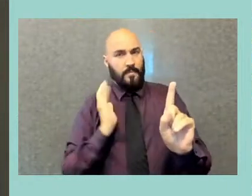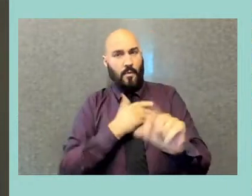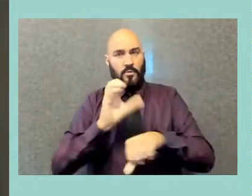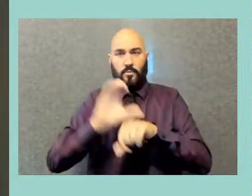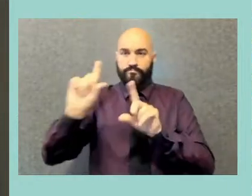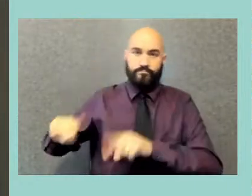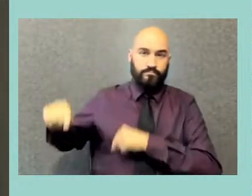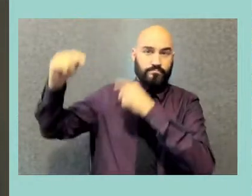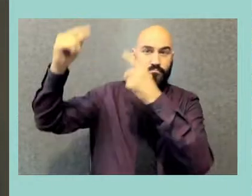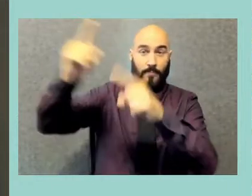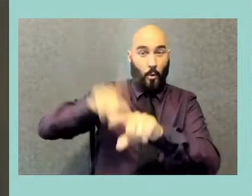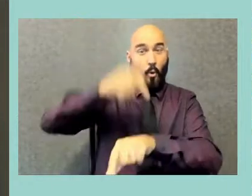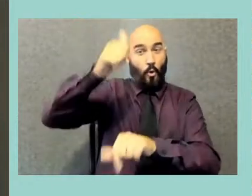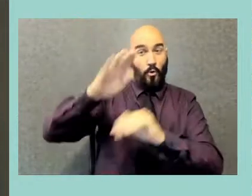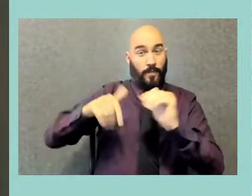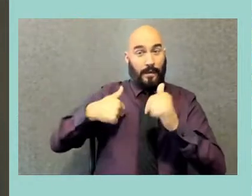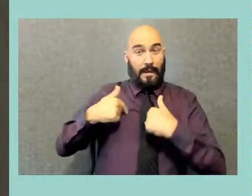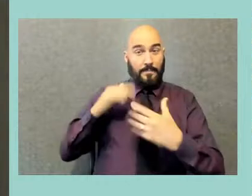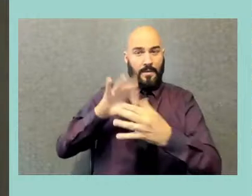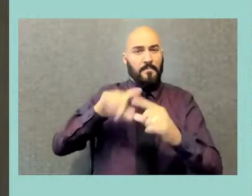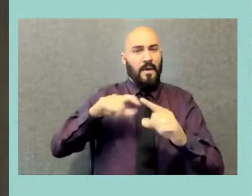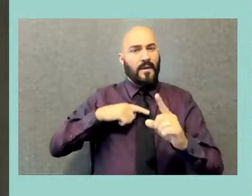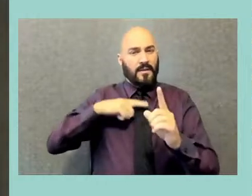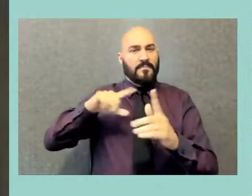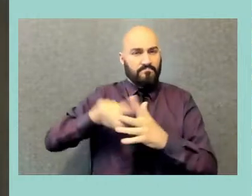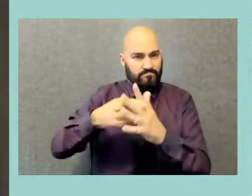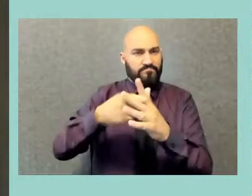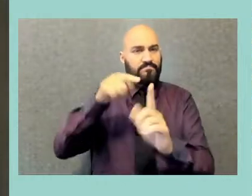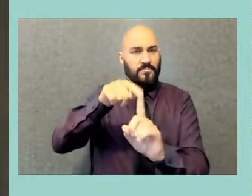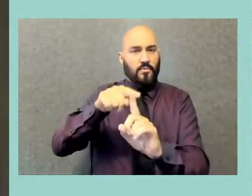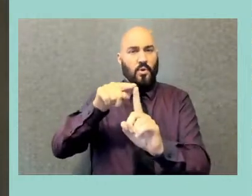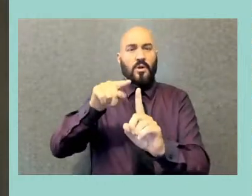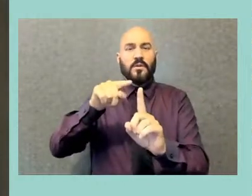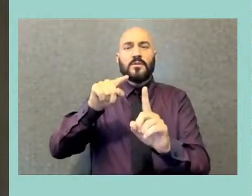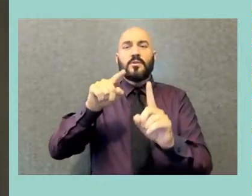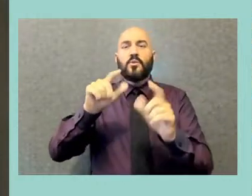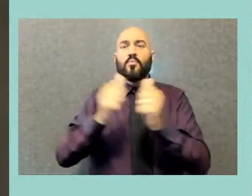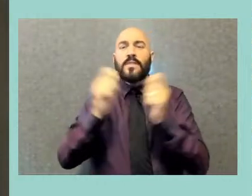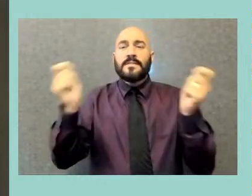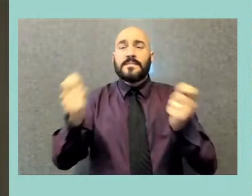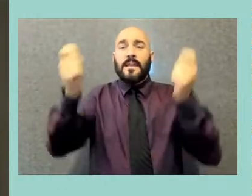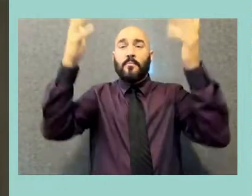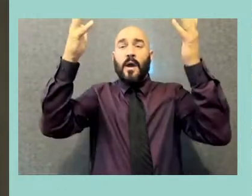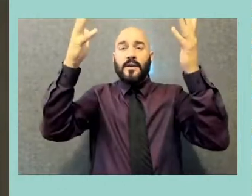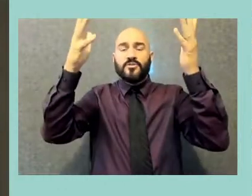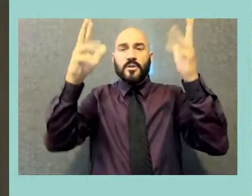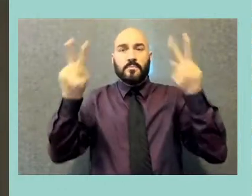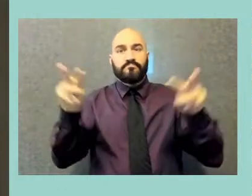the spirit of celebration and awe that we will be dwelling in today.